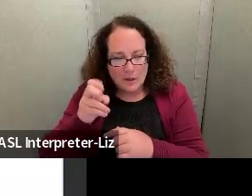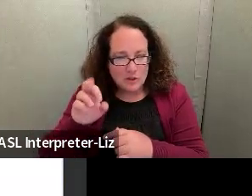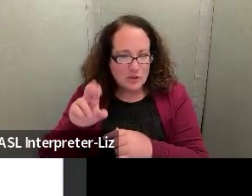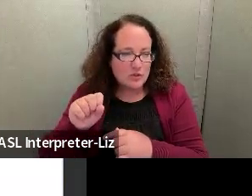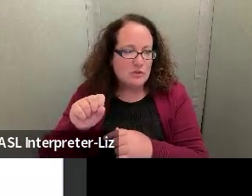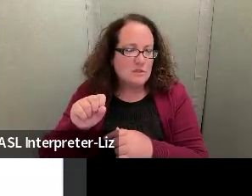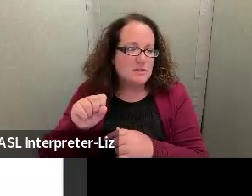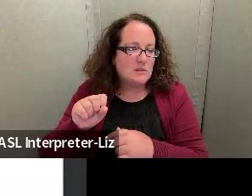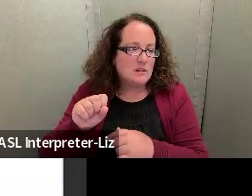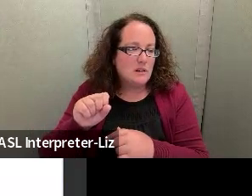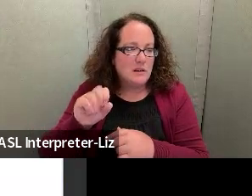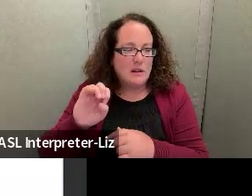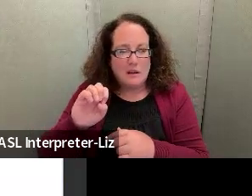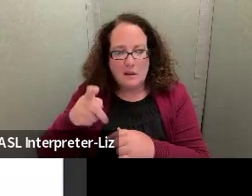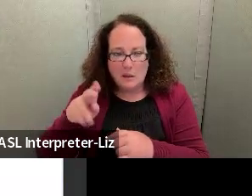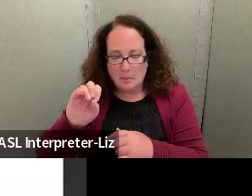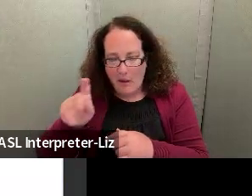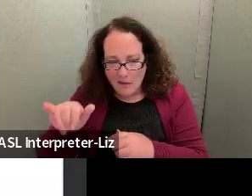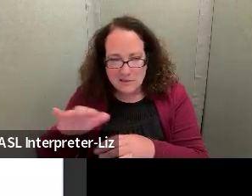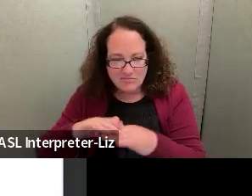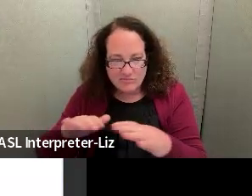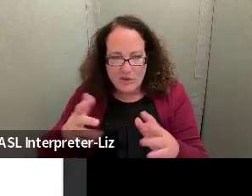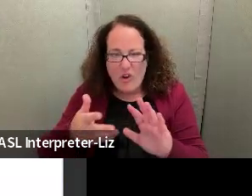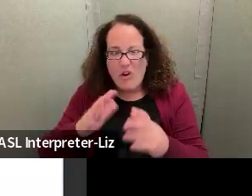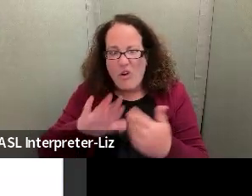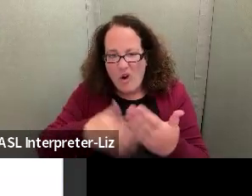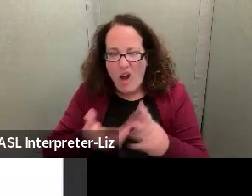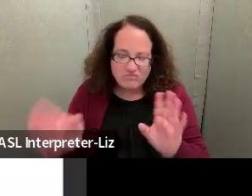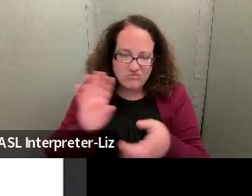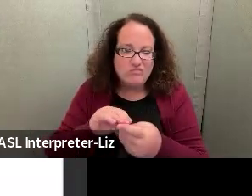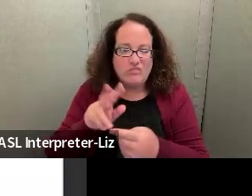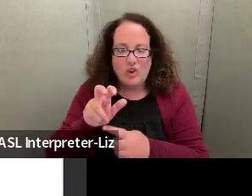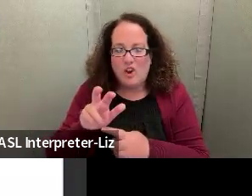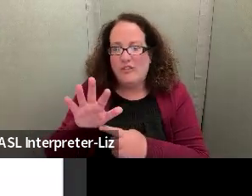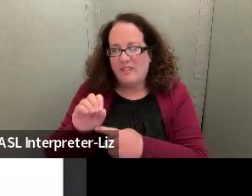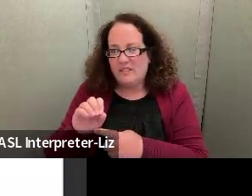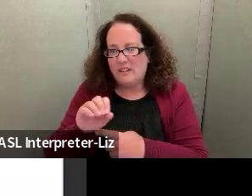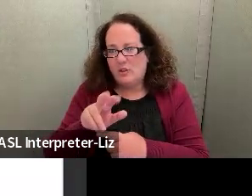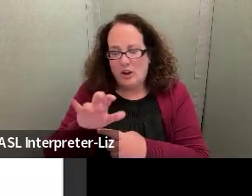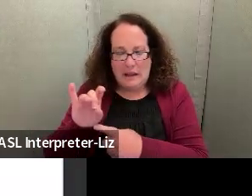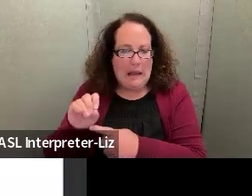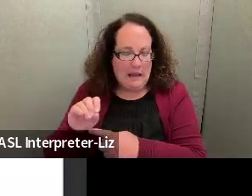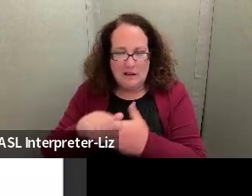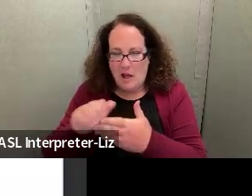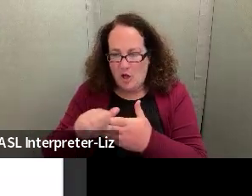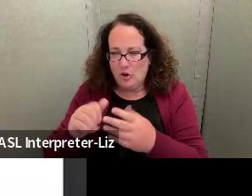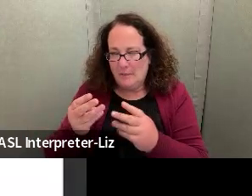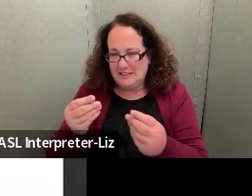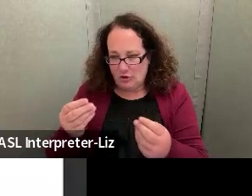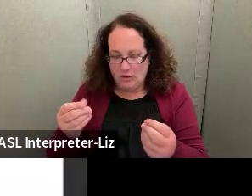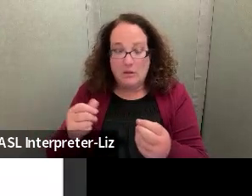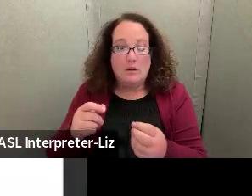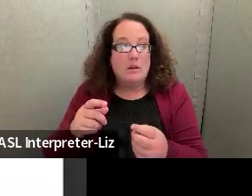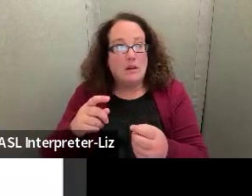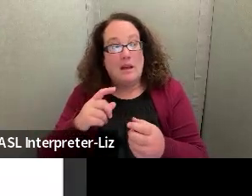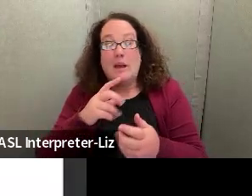the raster spheres, it's all about $350 in materials. And hours and hours and hours of